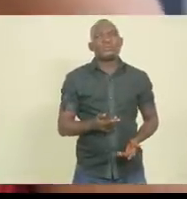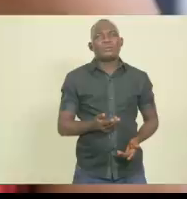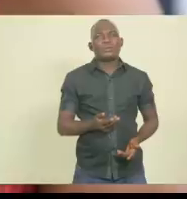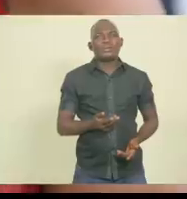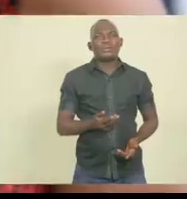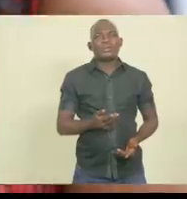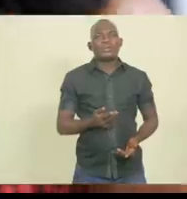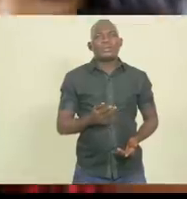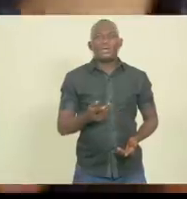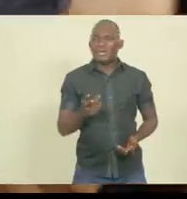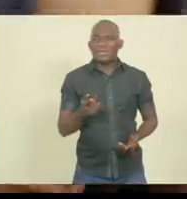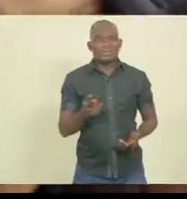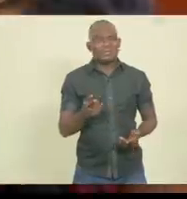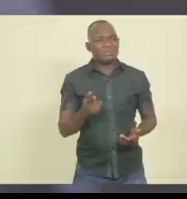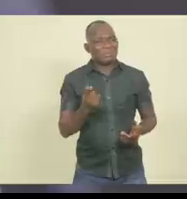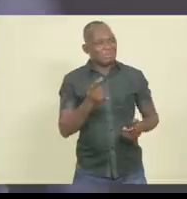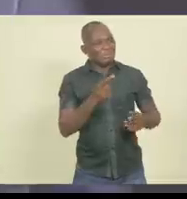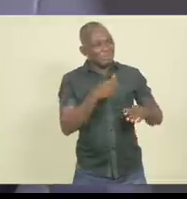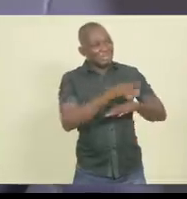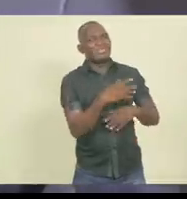You seemed off.